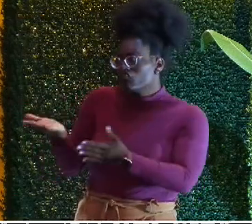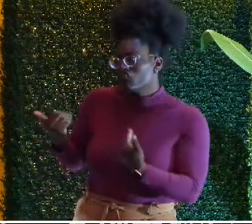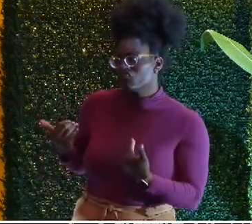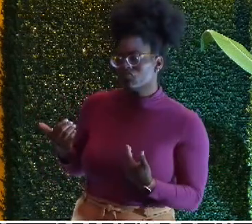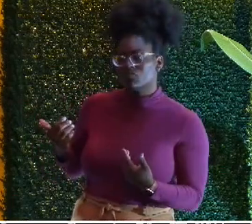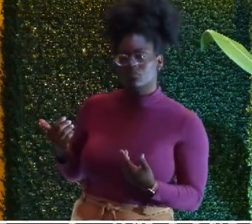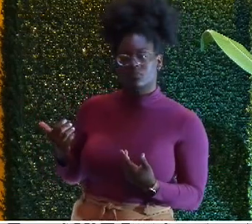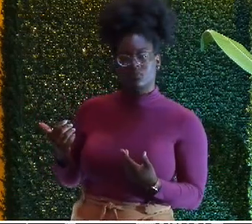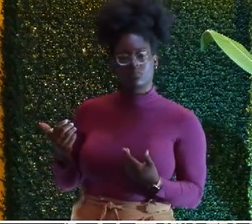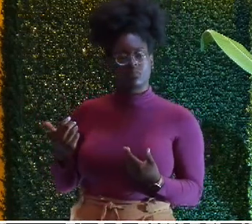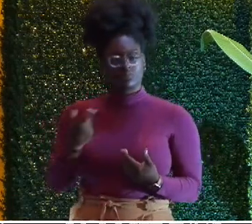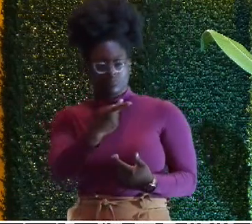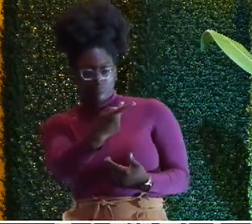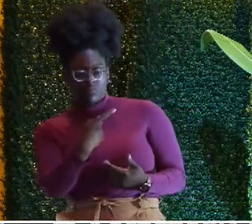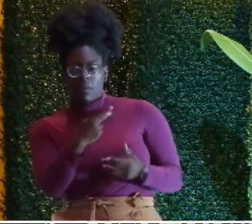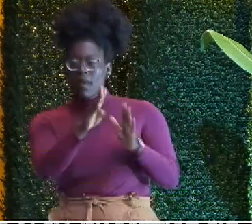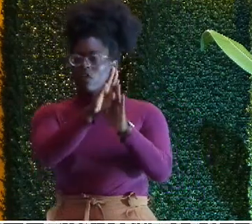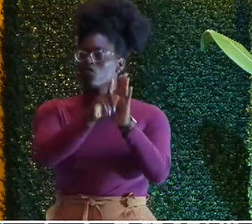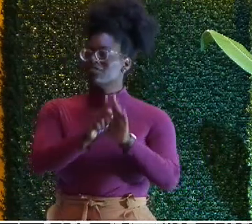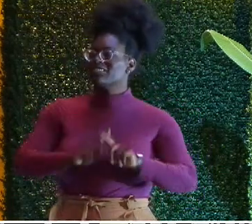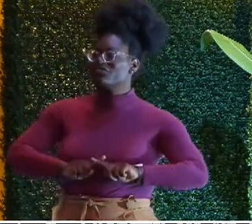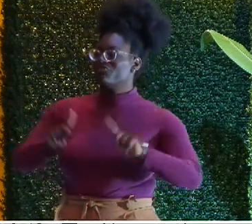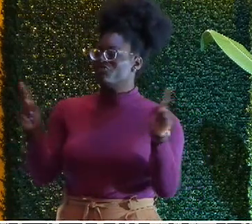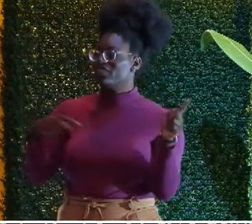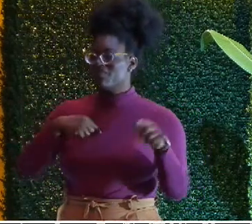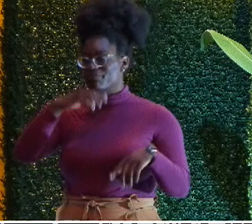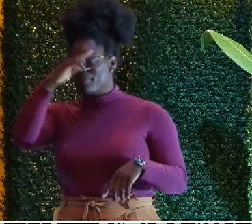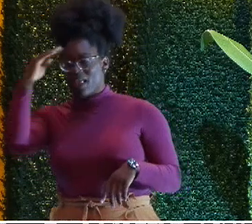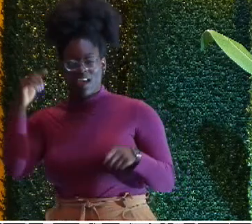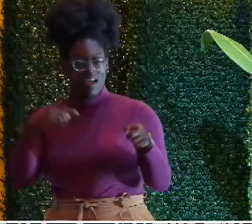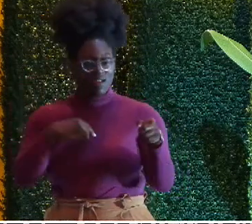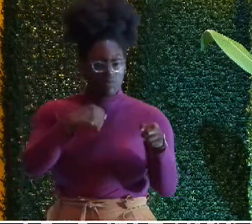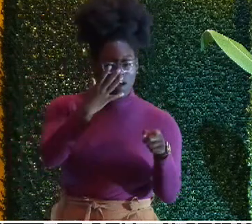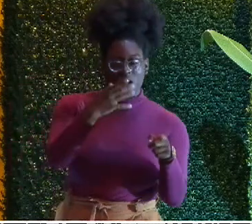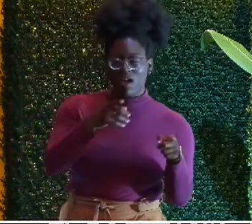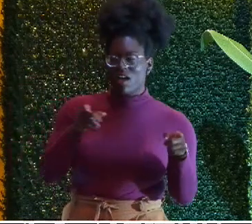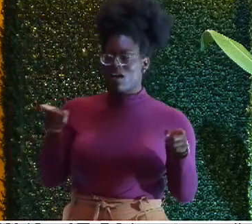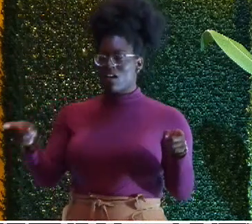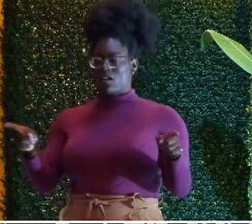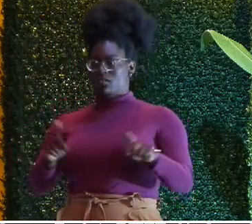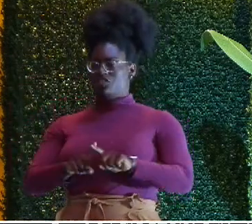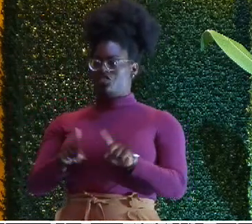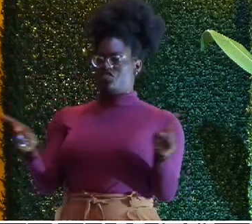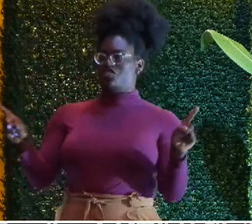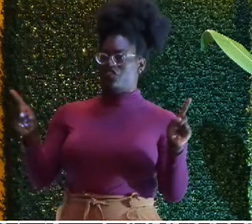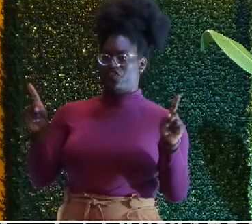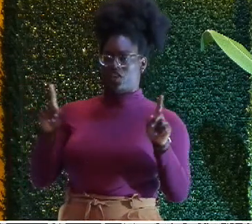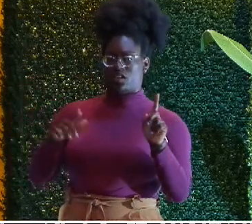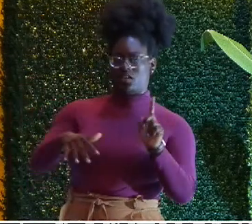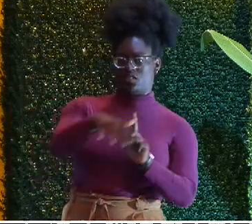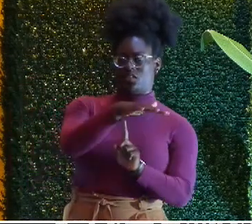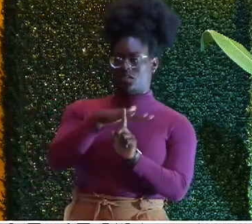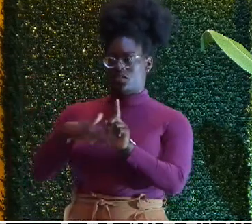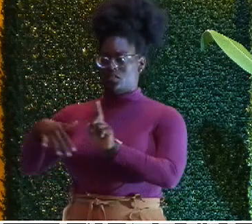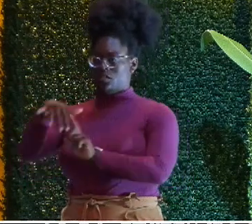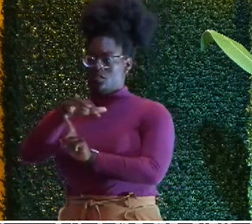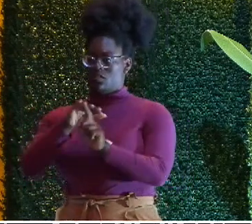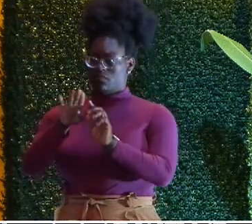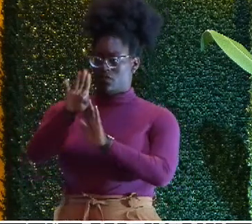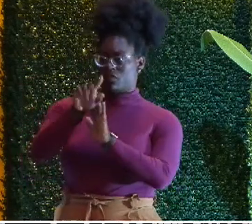We need to heal. For real, for real. Like Beyonce said it at one point, right? We gonna